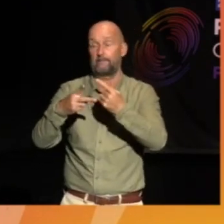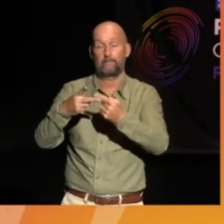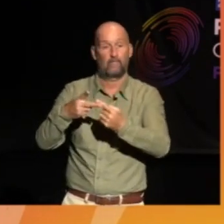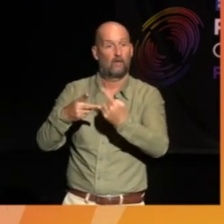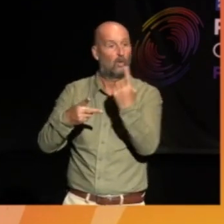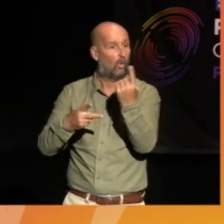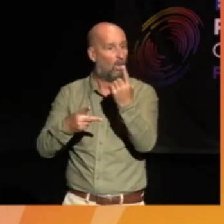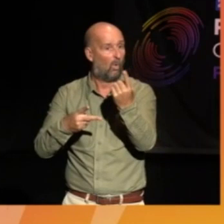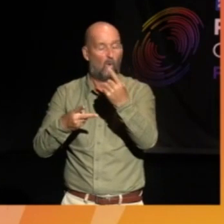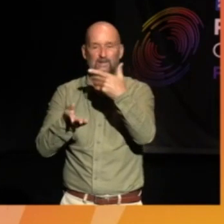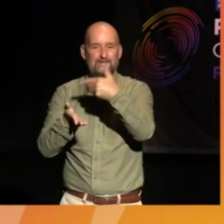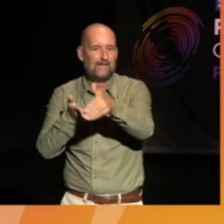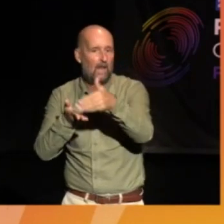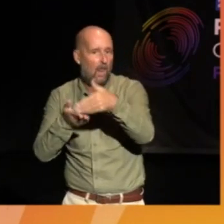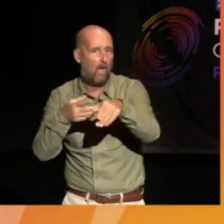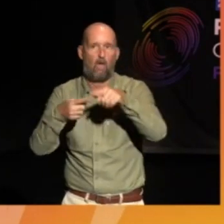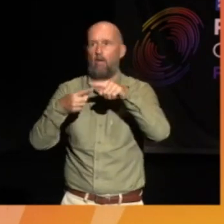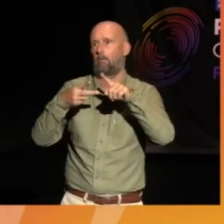dealer or